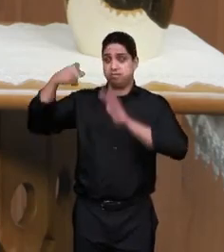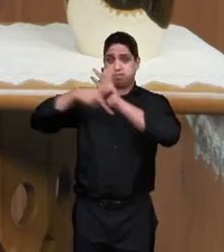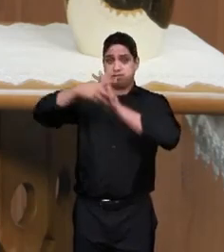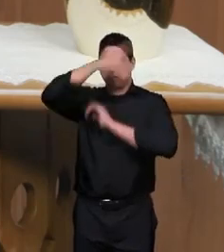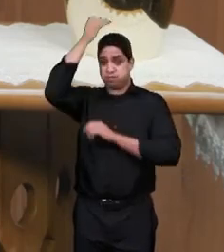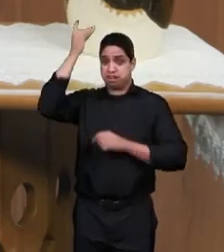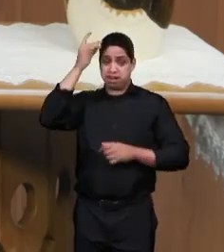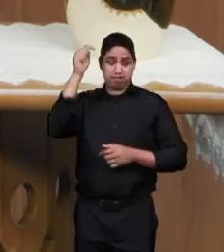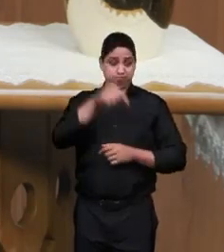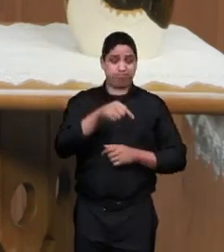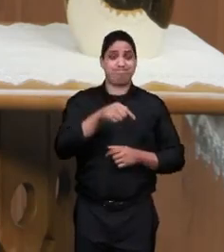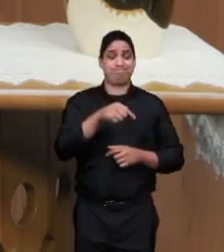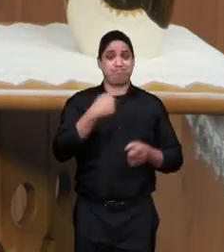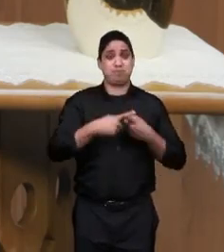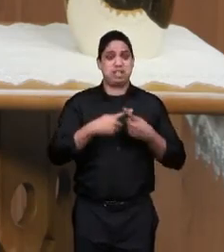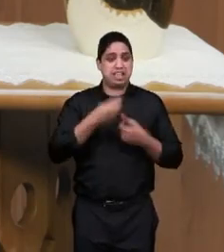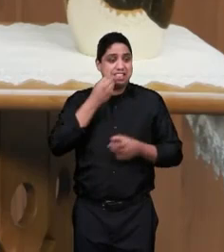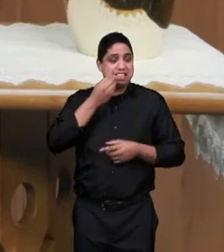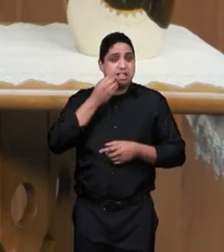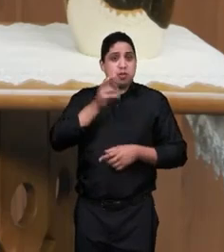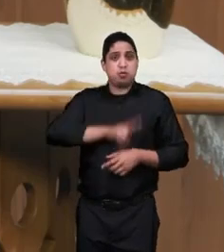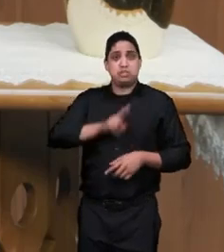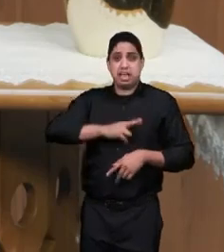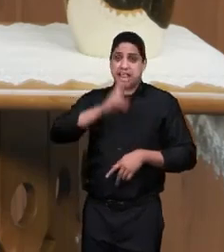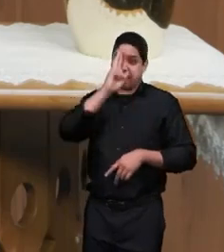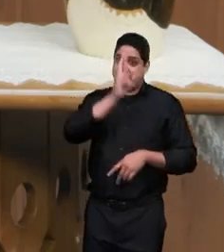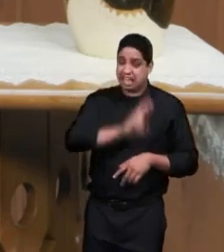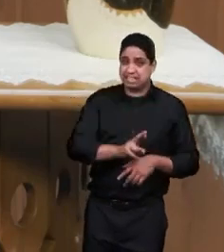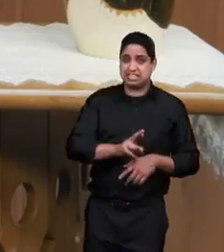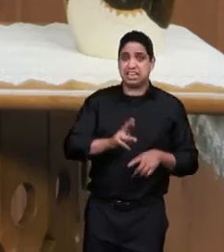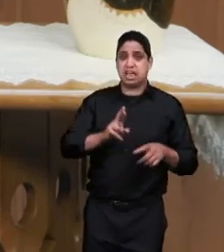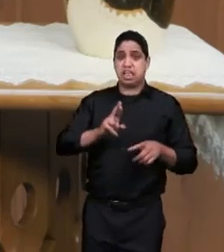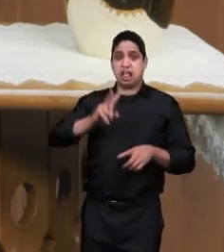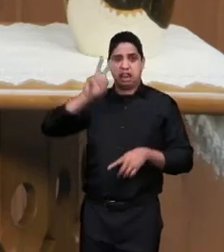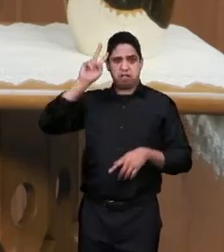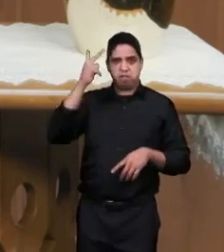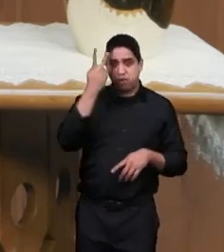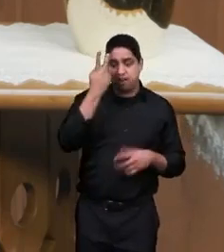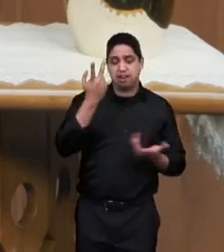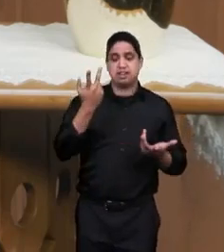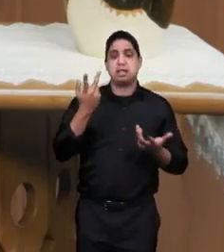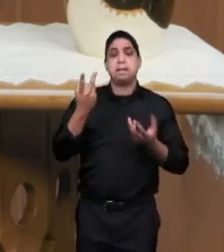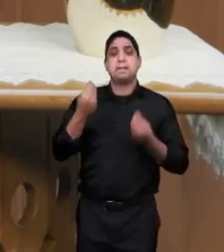of the Holy Spirit for them, and they tried to use reason and violence